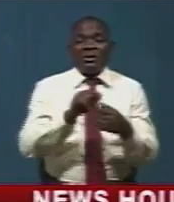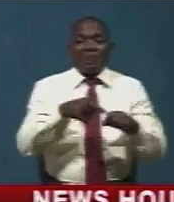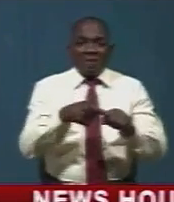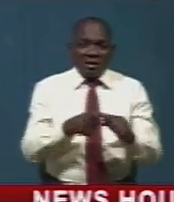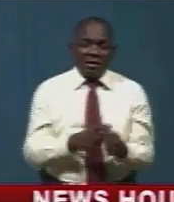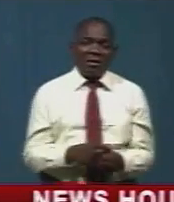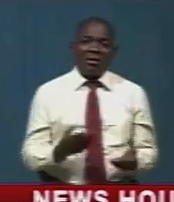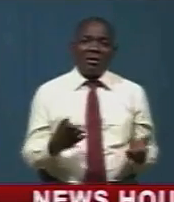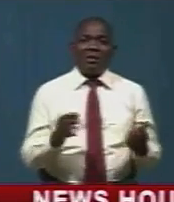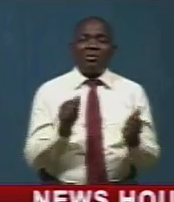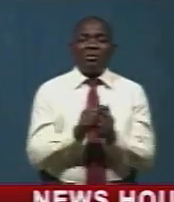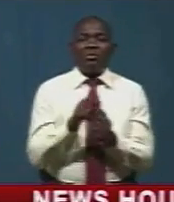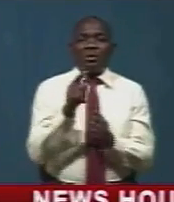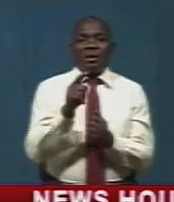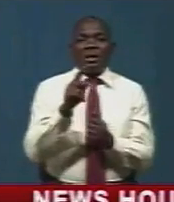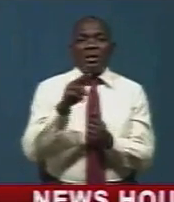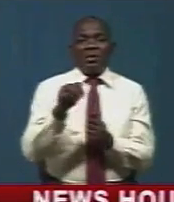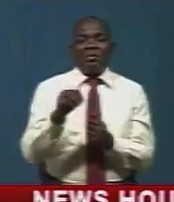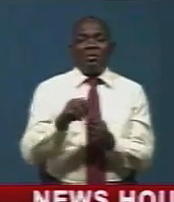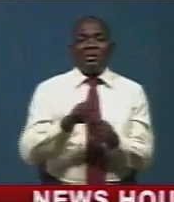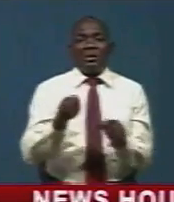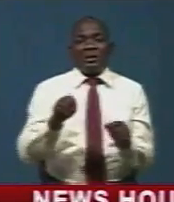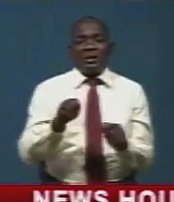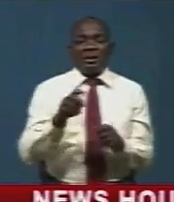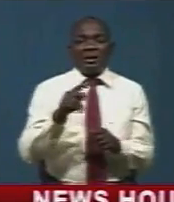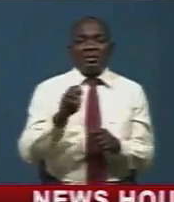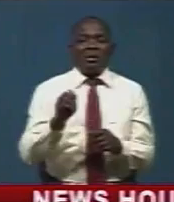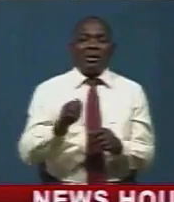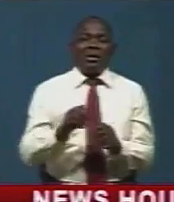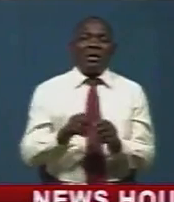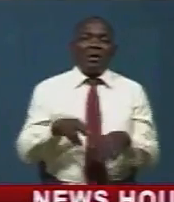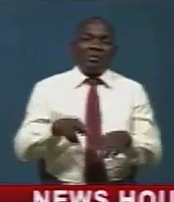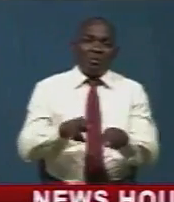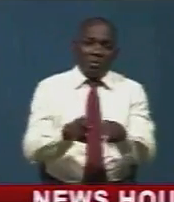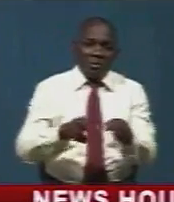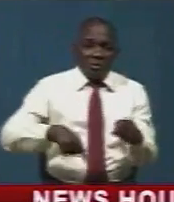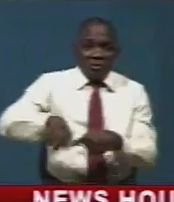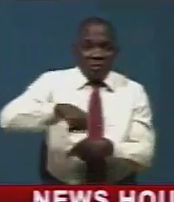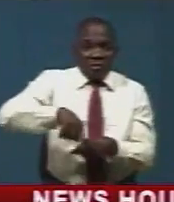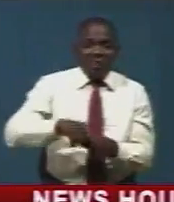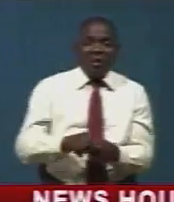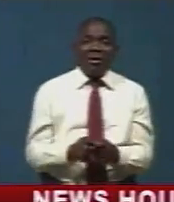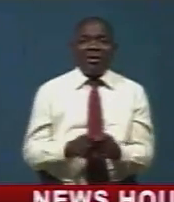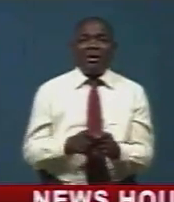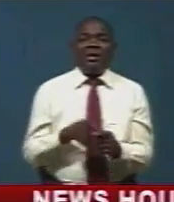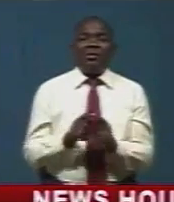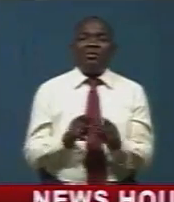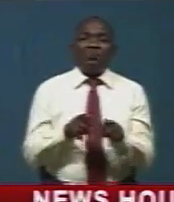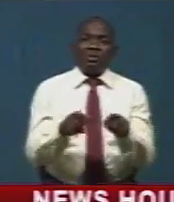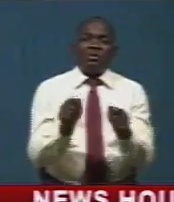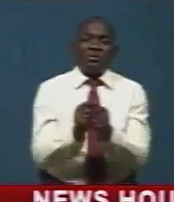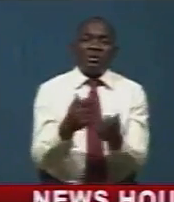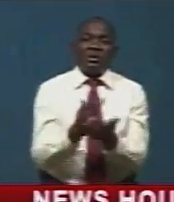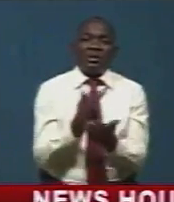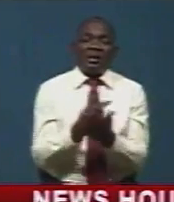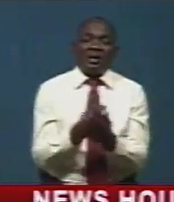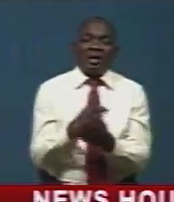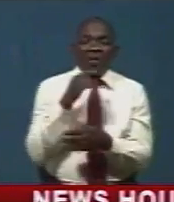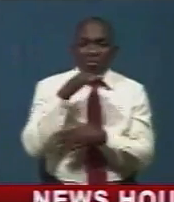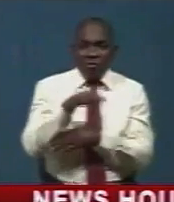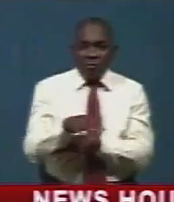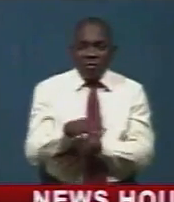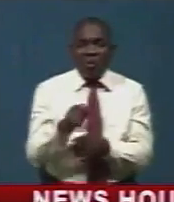with 1 kilometer east of the Tema Expressway roundabout, running parallel to the country's coastline through